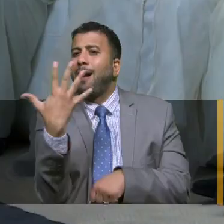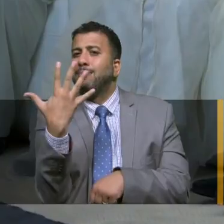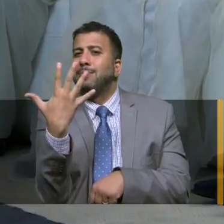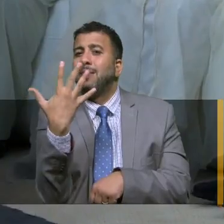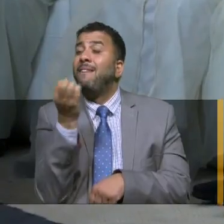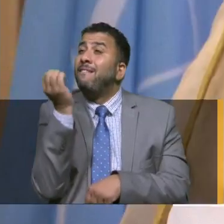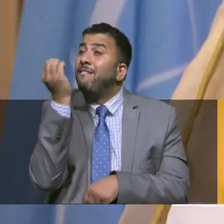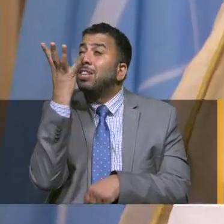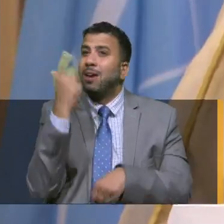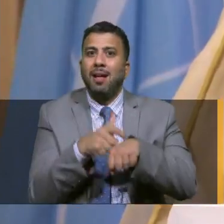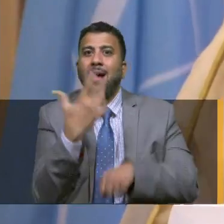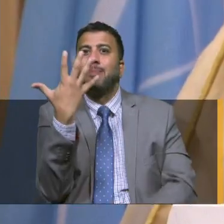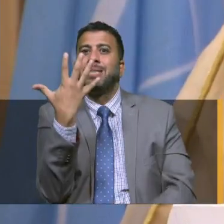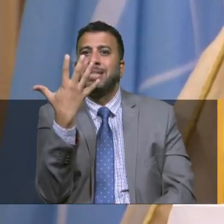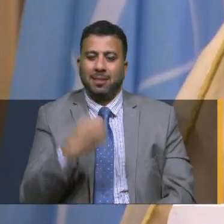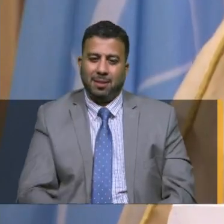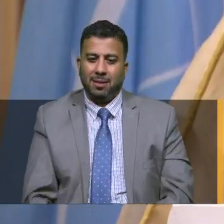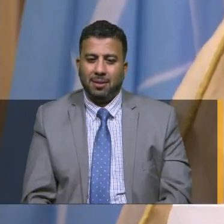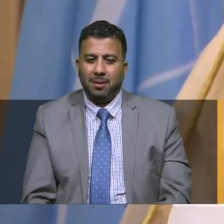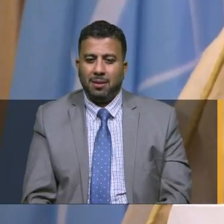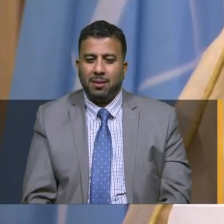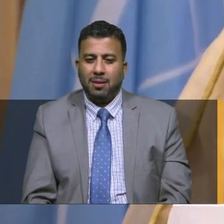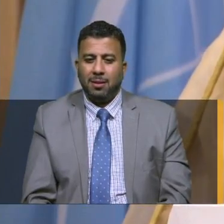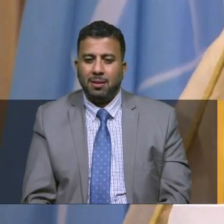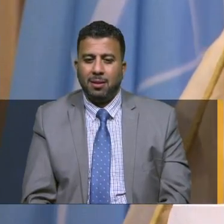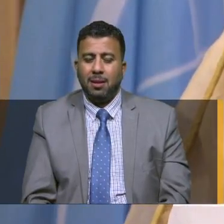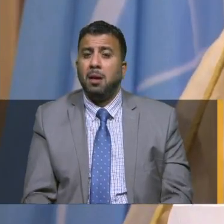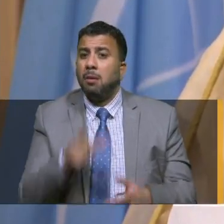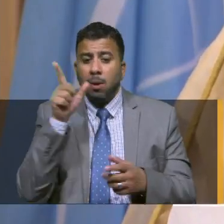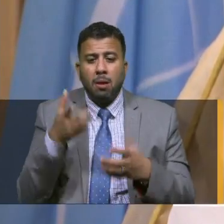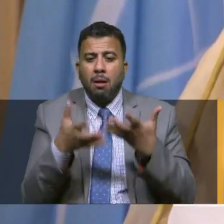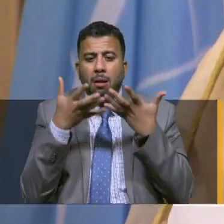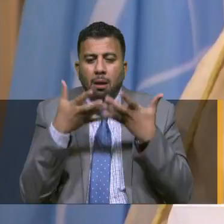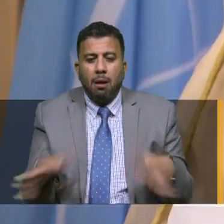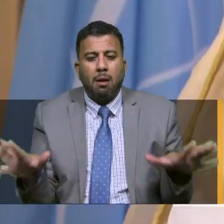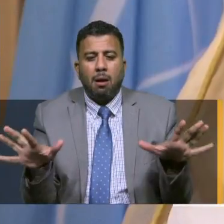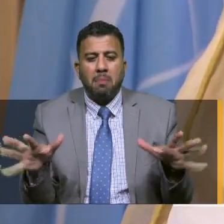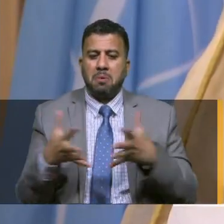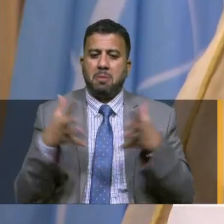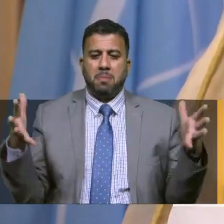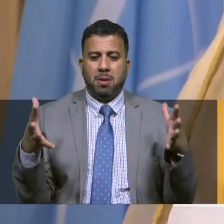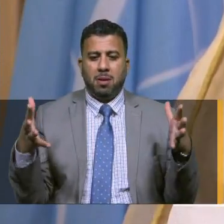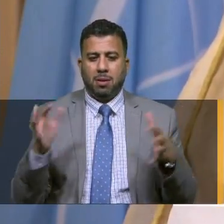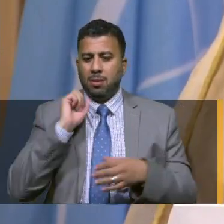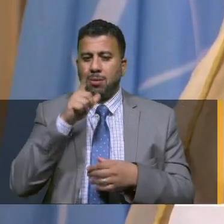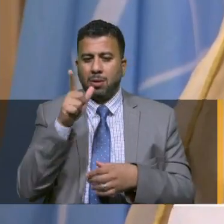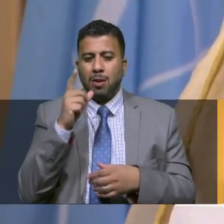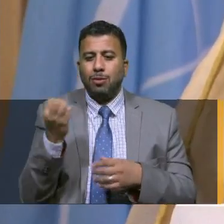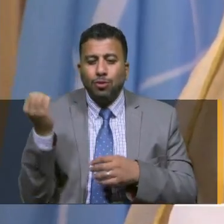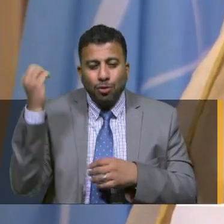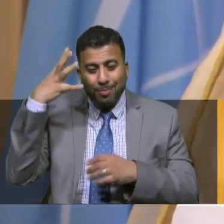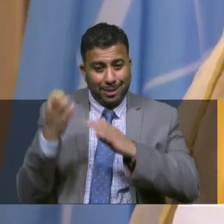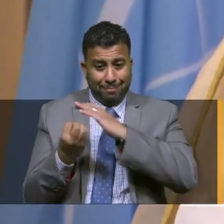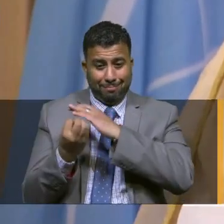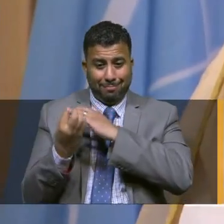5 o'clock. So I sat on the rubble, waiting for the sunshine. And then I